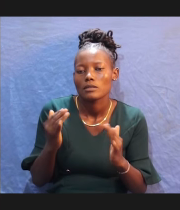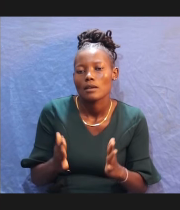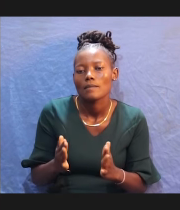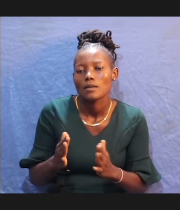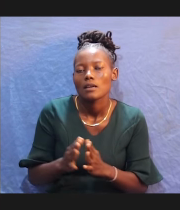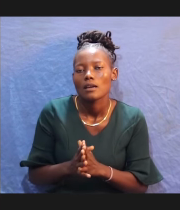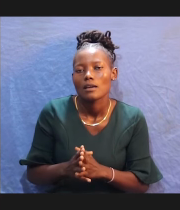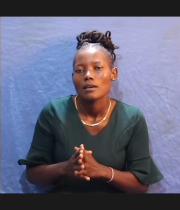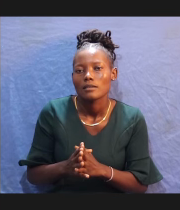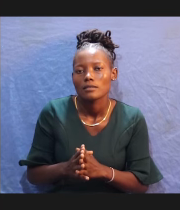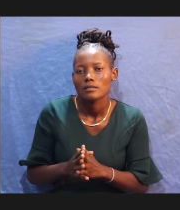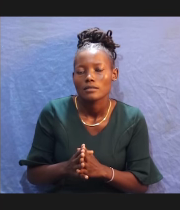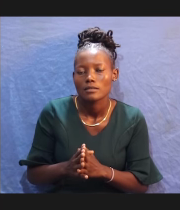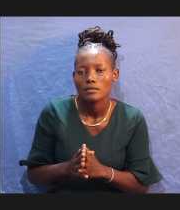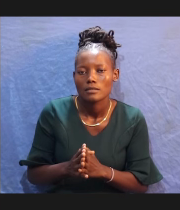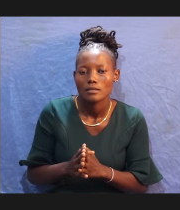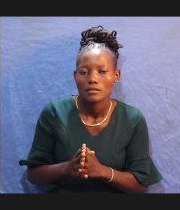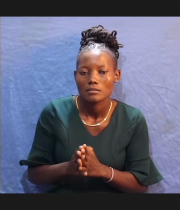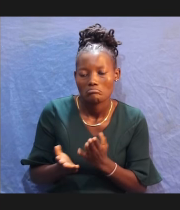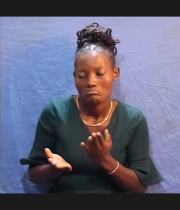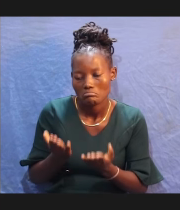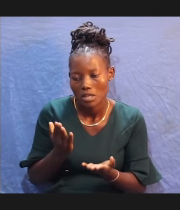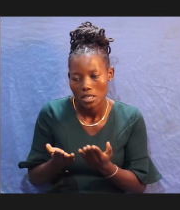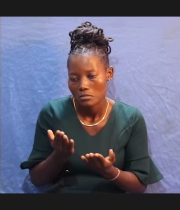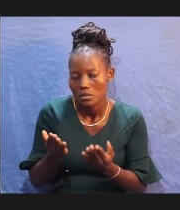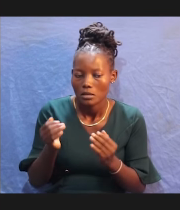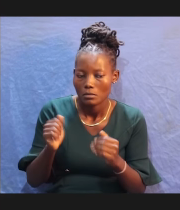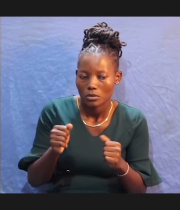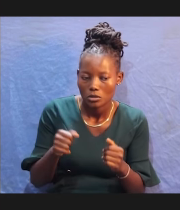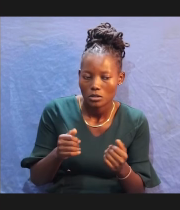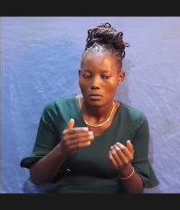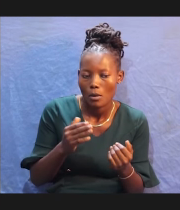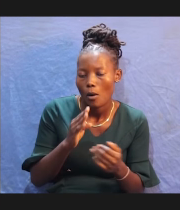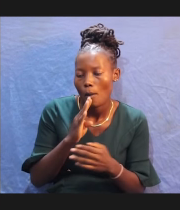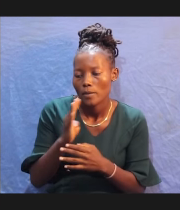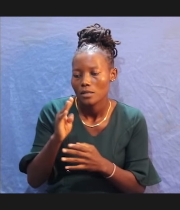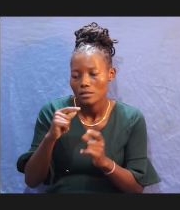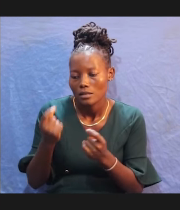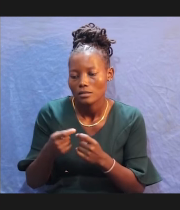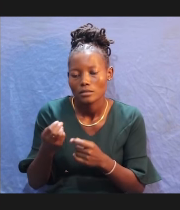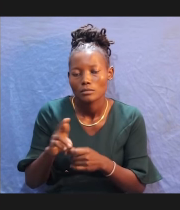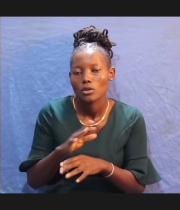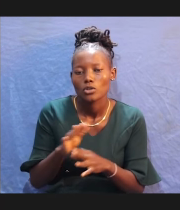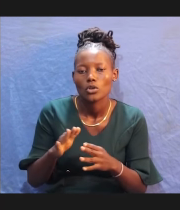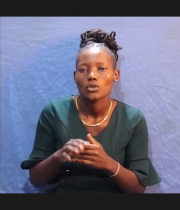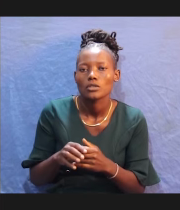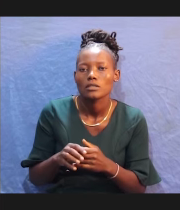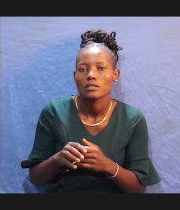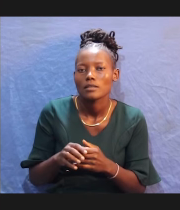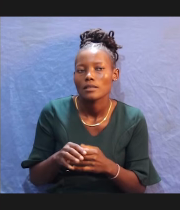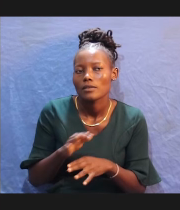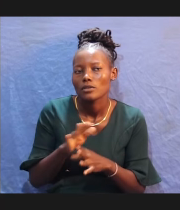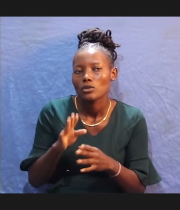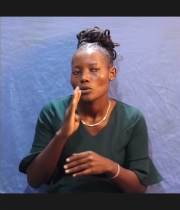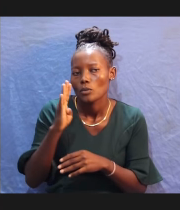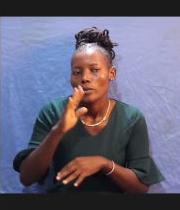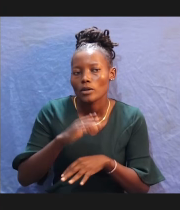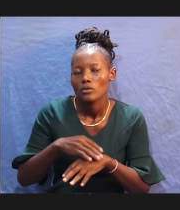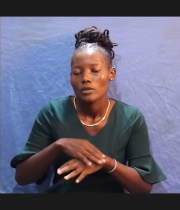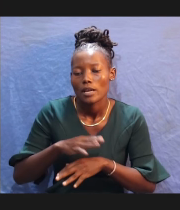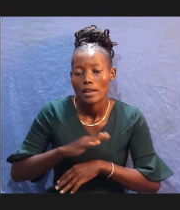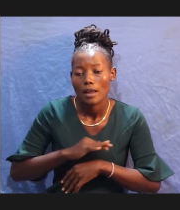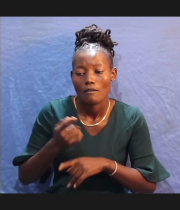say that they may be or may not be in that team, because at the end, next year, they may not be in that team. They may still not be that good to be in that team.